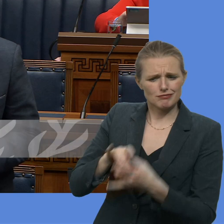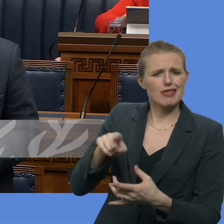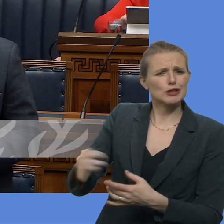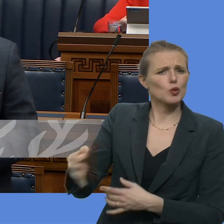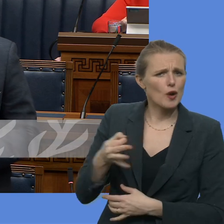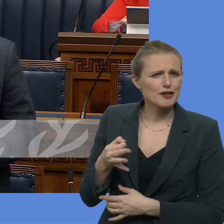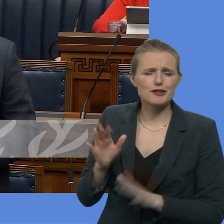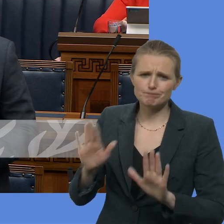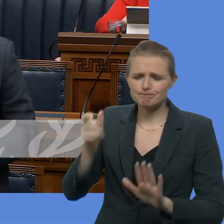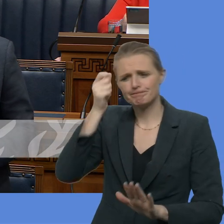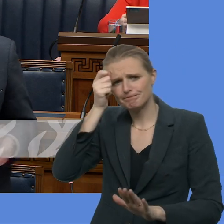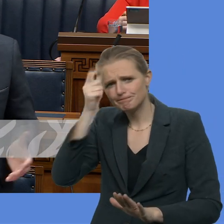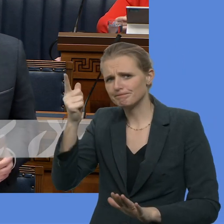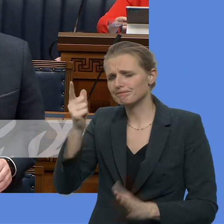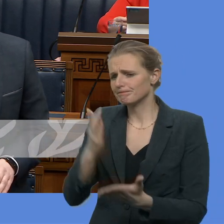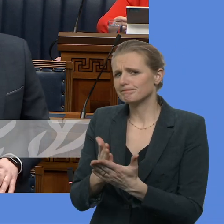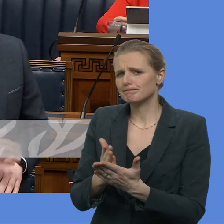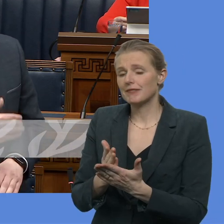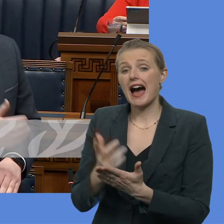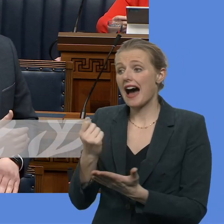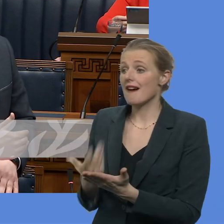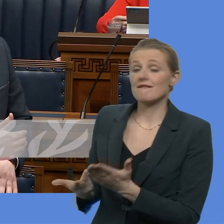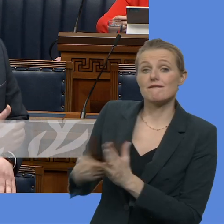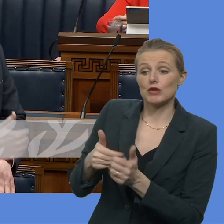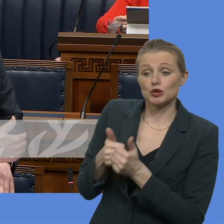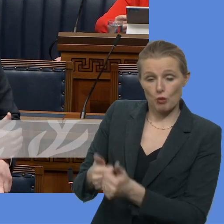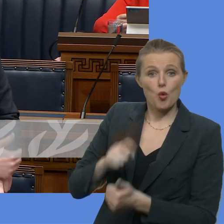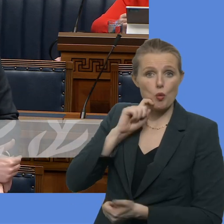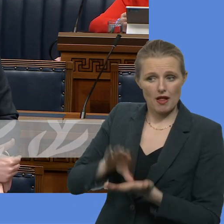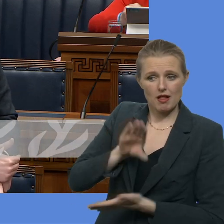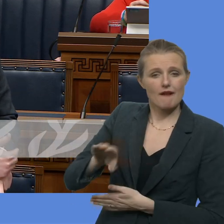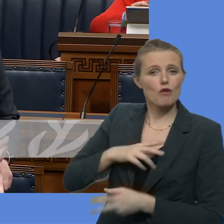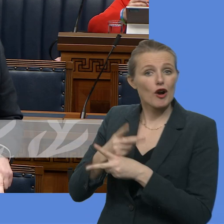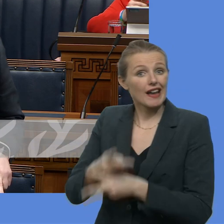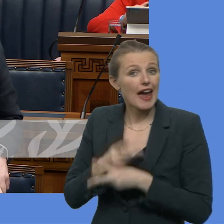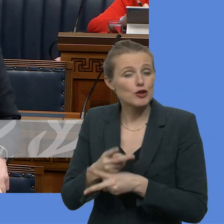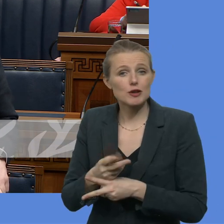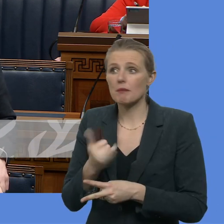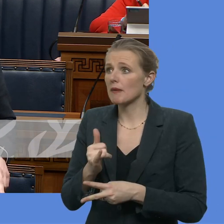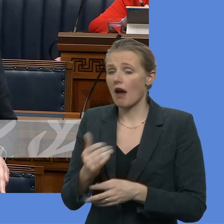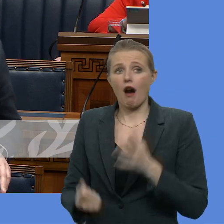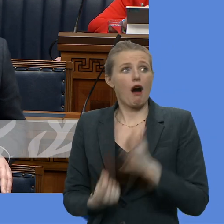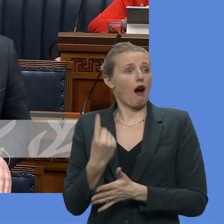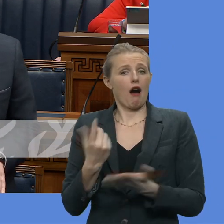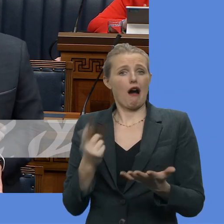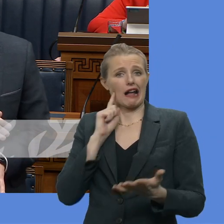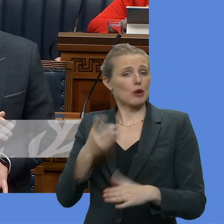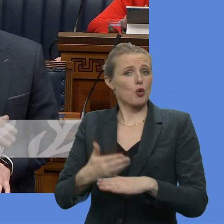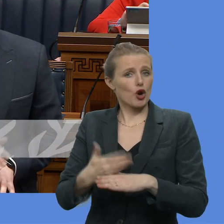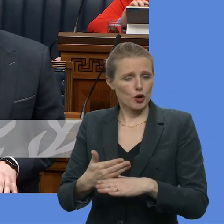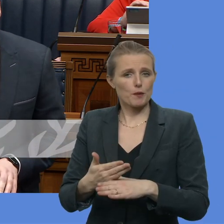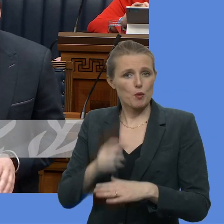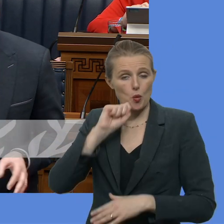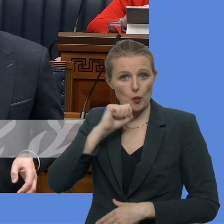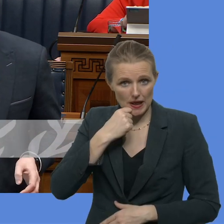question that she raises, and there is additional support that will be available for carers that find themselves in that position. In terms